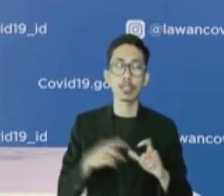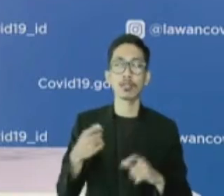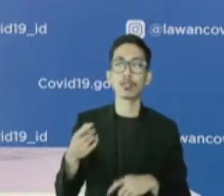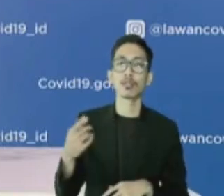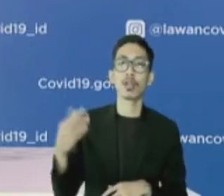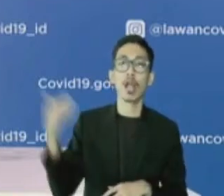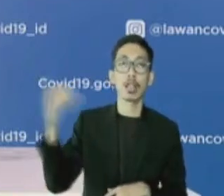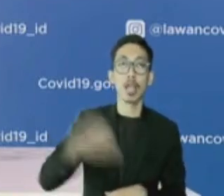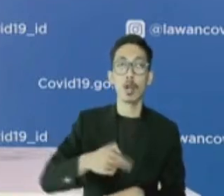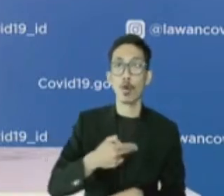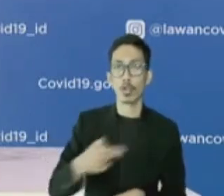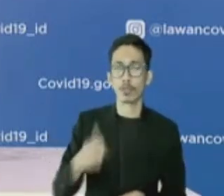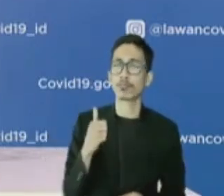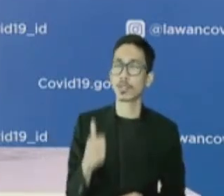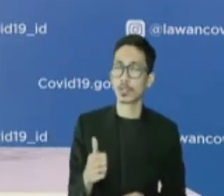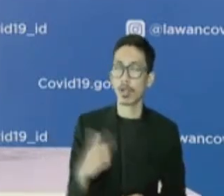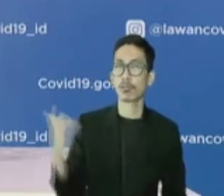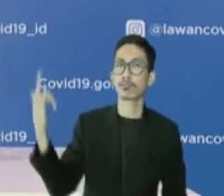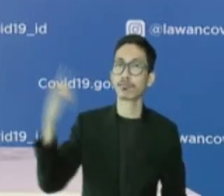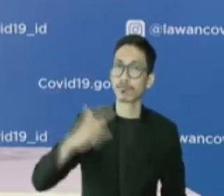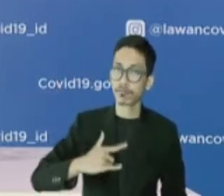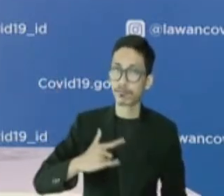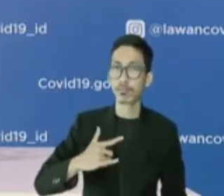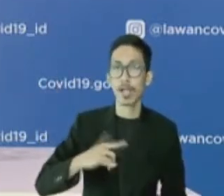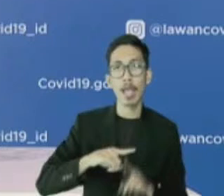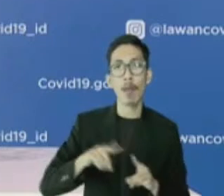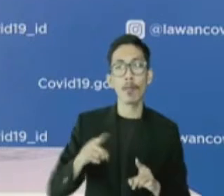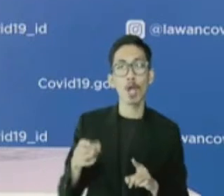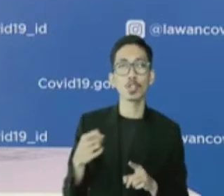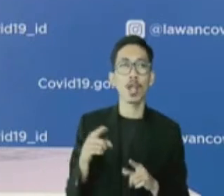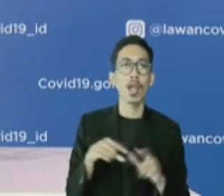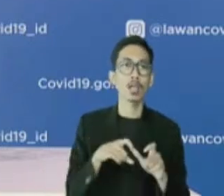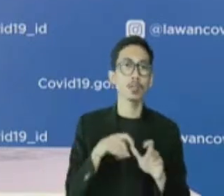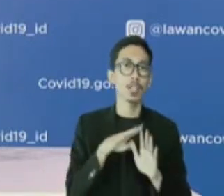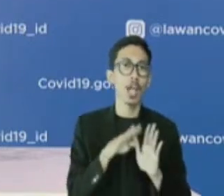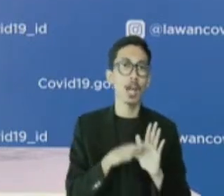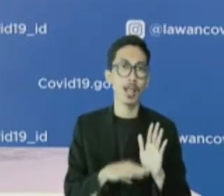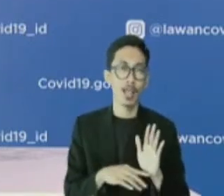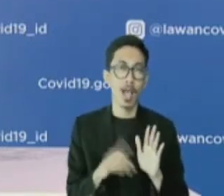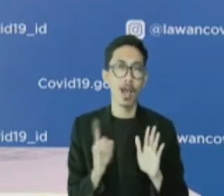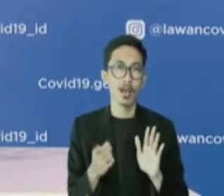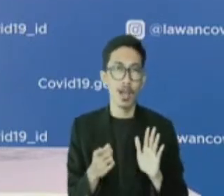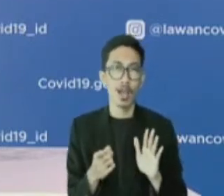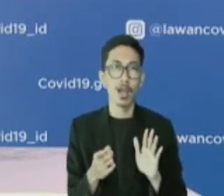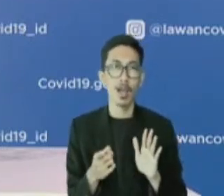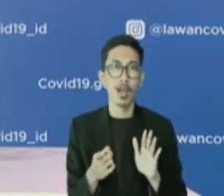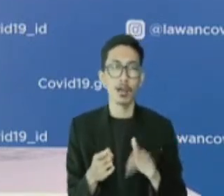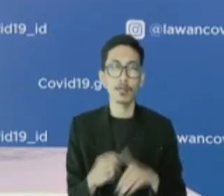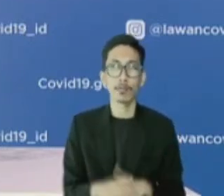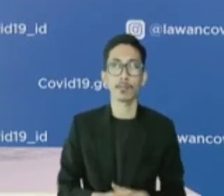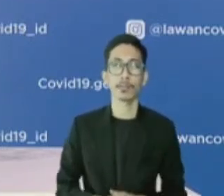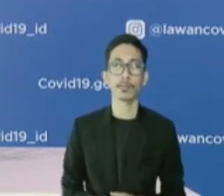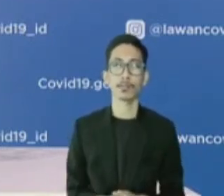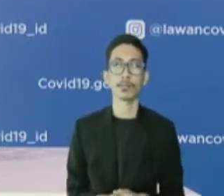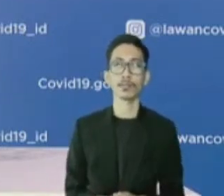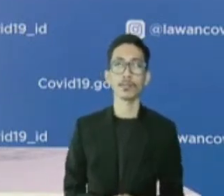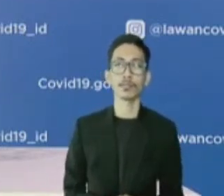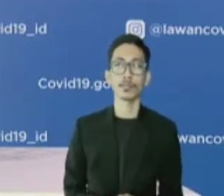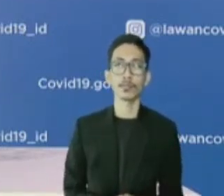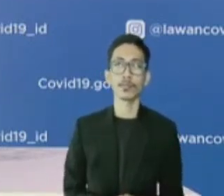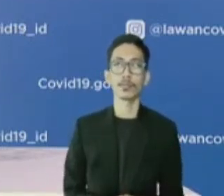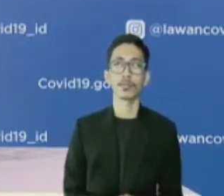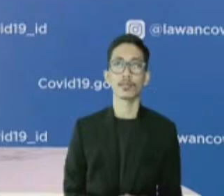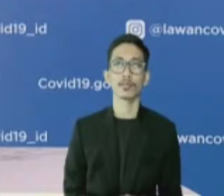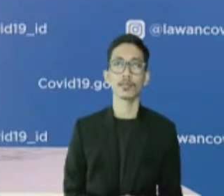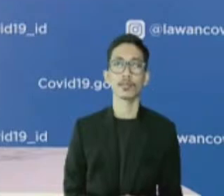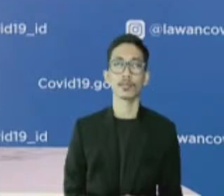future following the dynamics of the cases, the readiness of the facilities and infrastructure, as well as the enforcement of